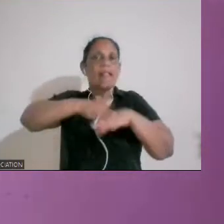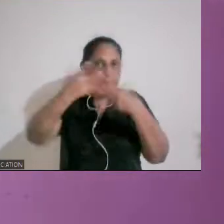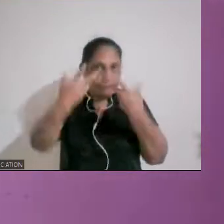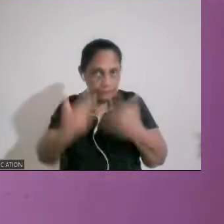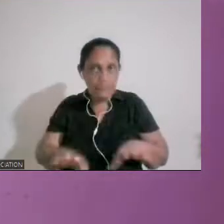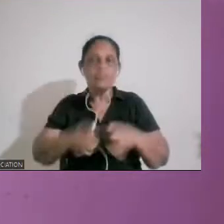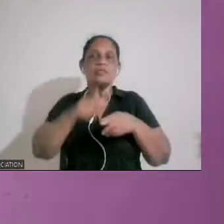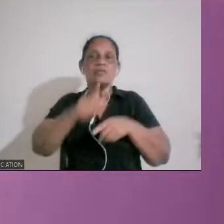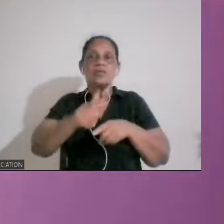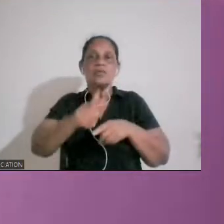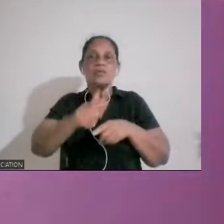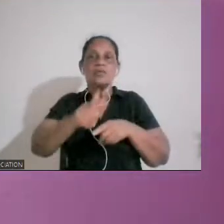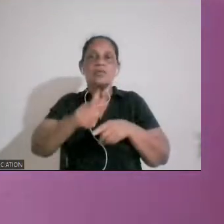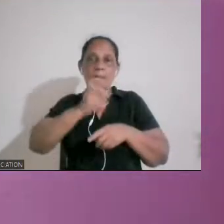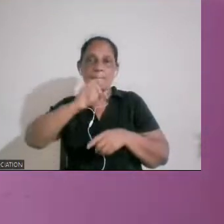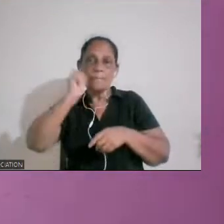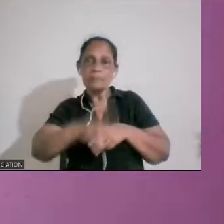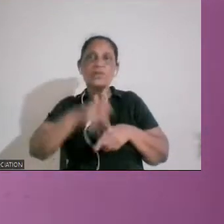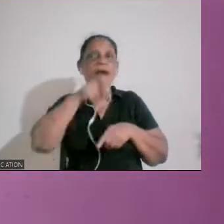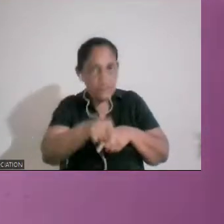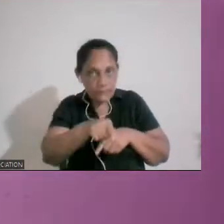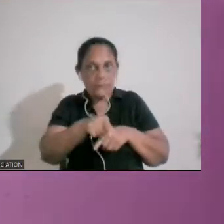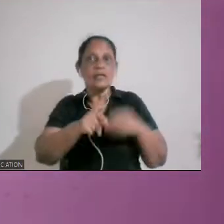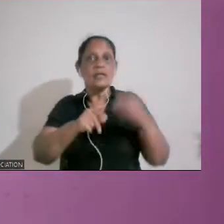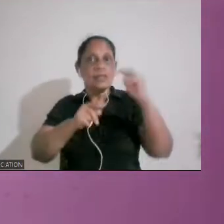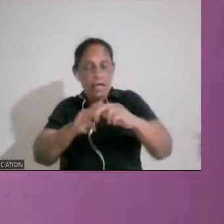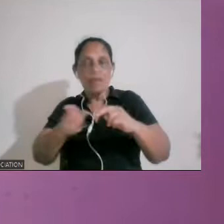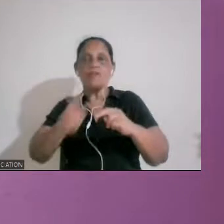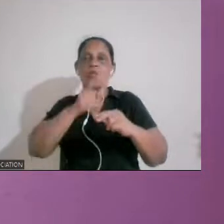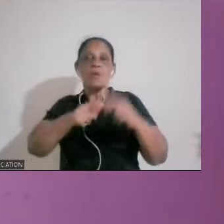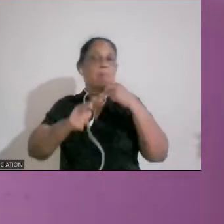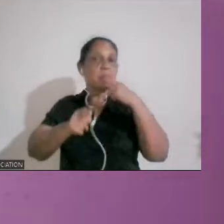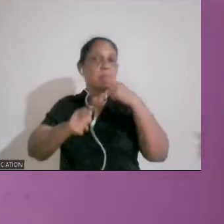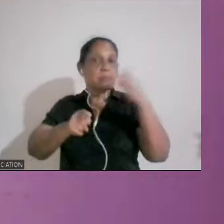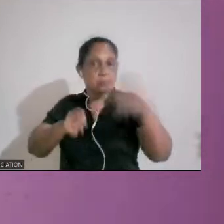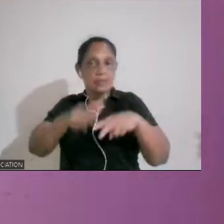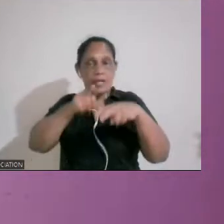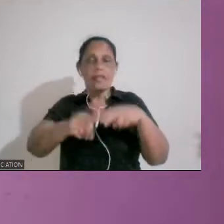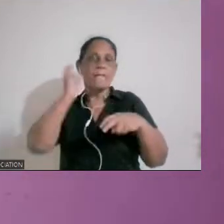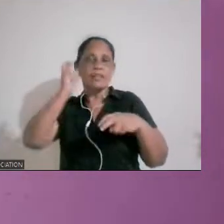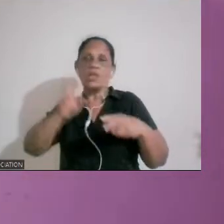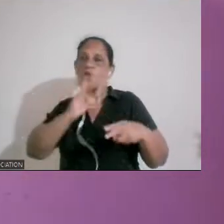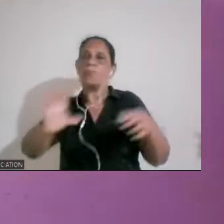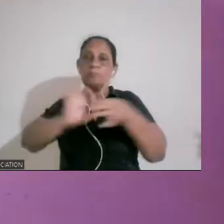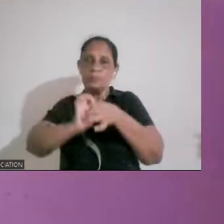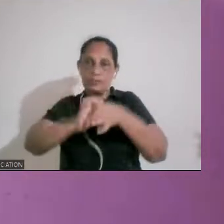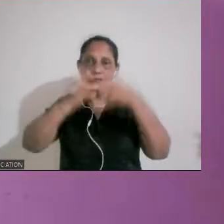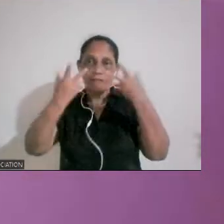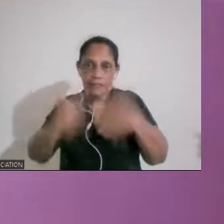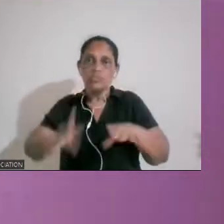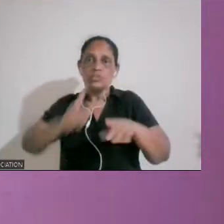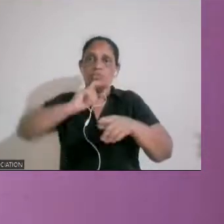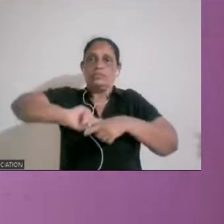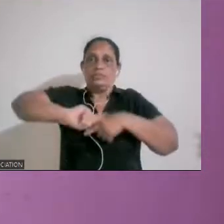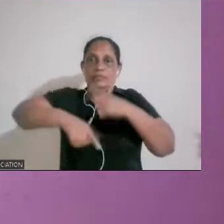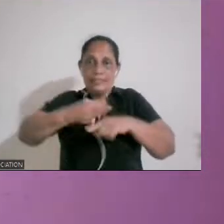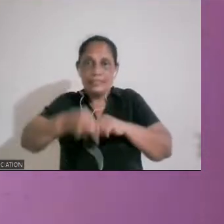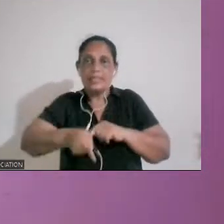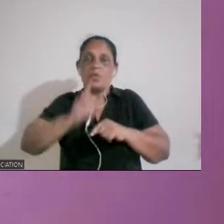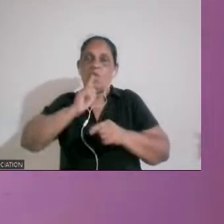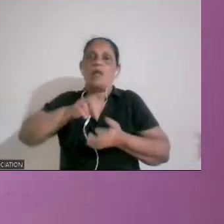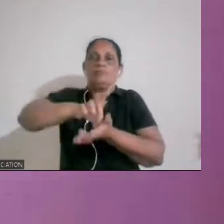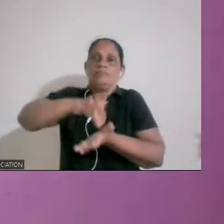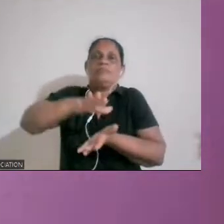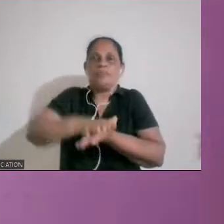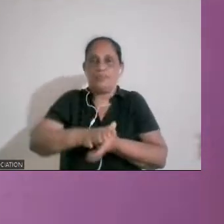have unprotected sexual intercourse and there is sperm in the fallopian tube, that sperm will fertilize the egg, which will then